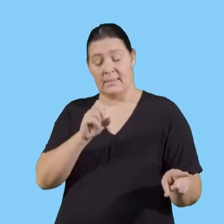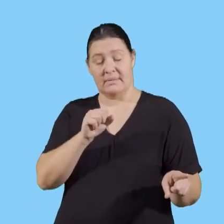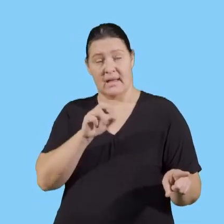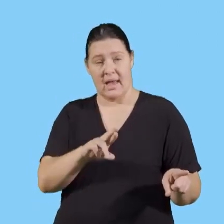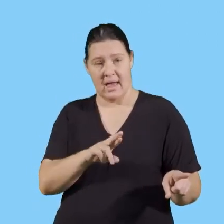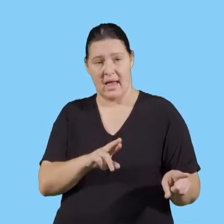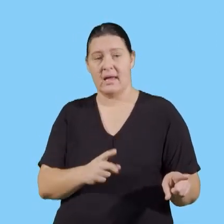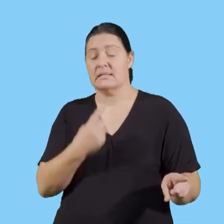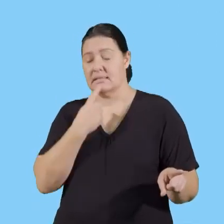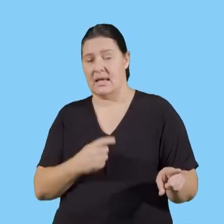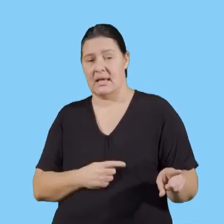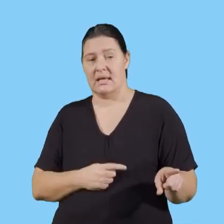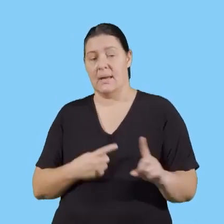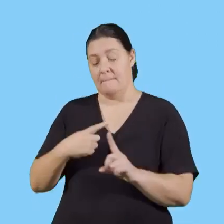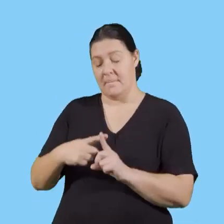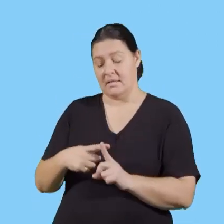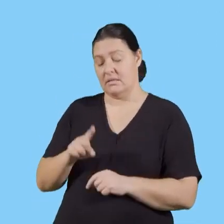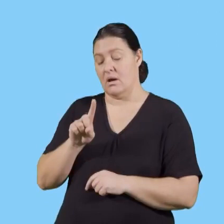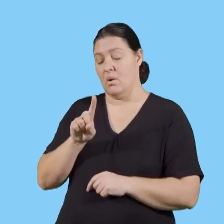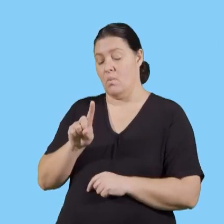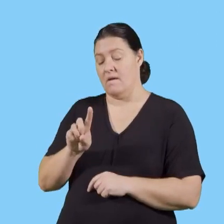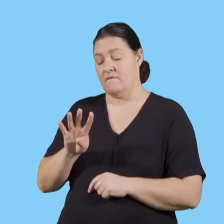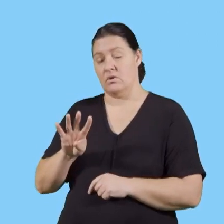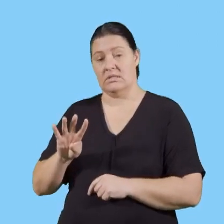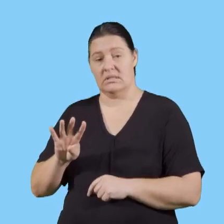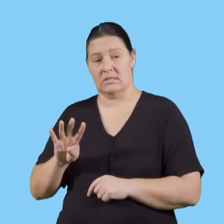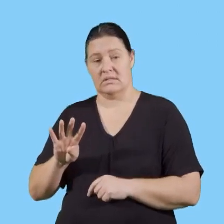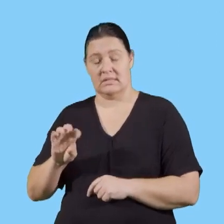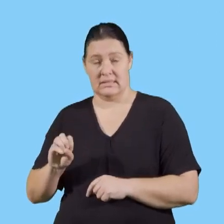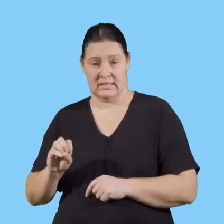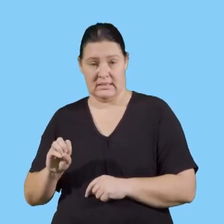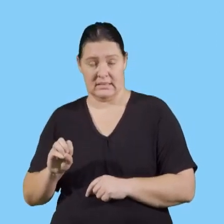would then come here and say plus how much?